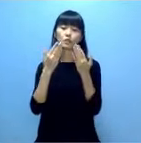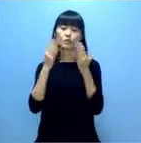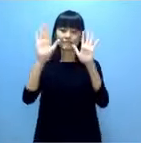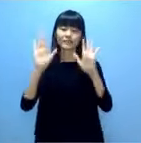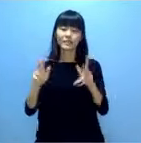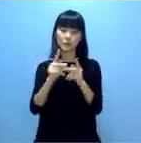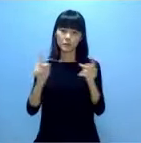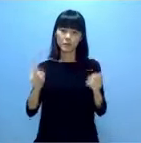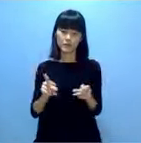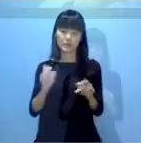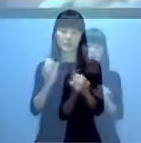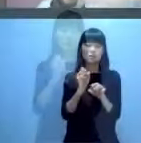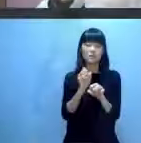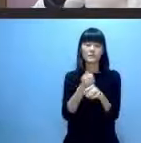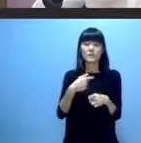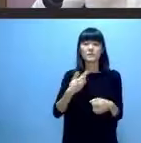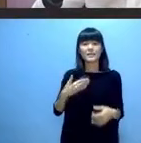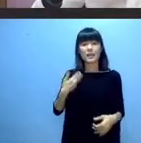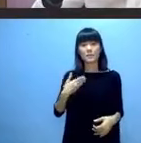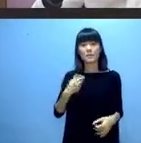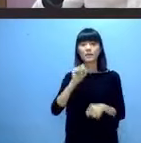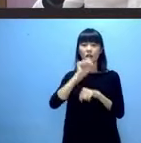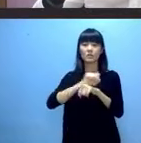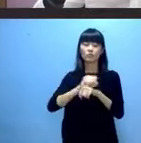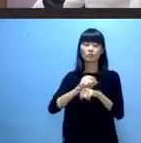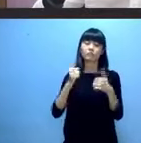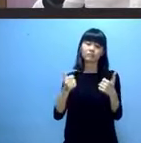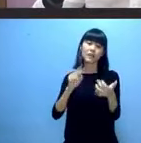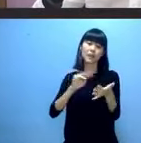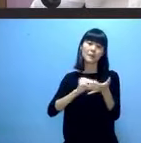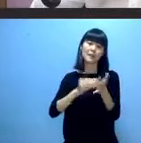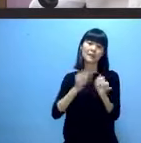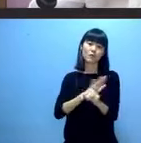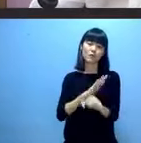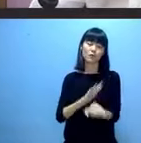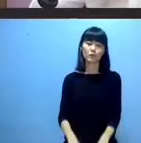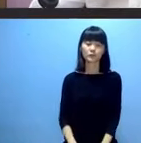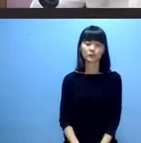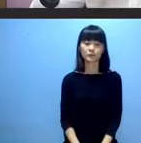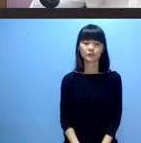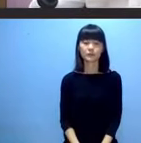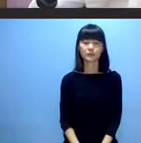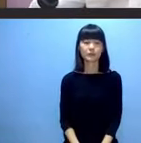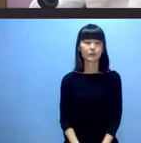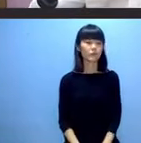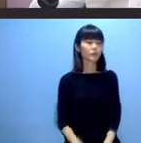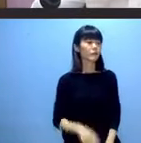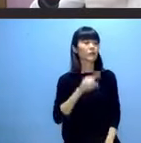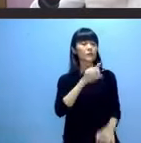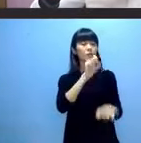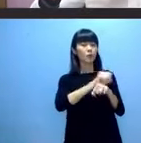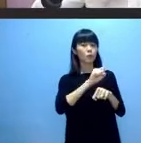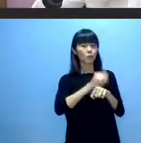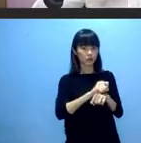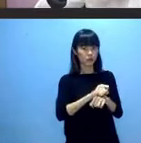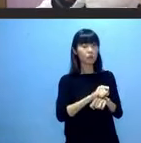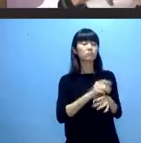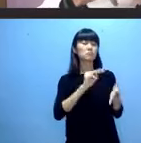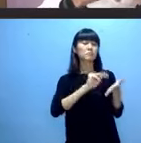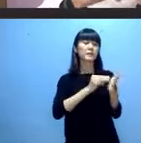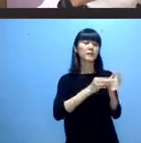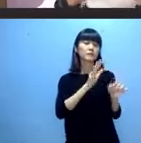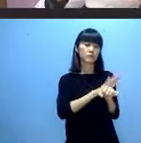and the work is very fulfilling. So I want to touch on that. I the work you do is fulfilling and